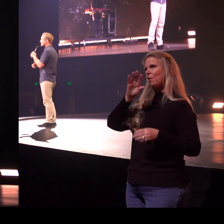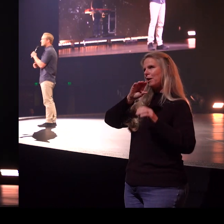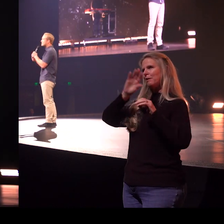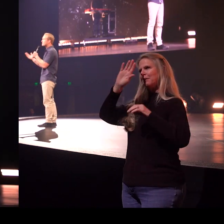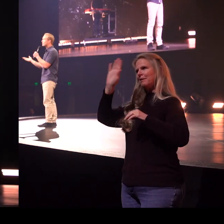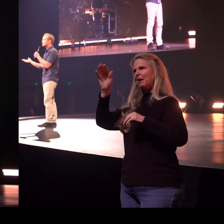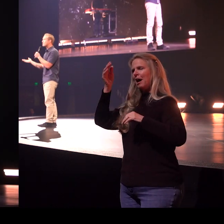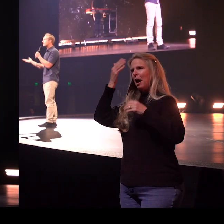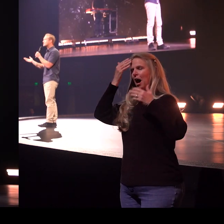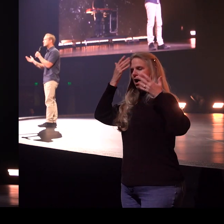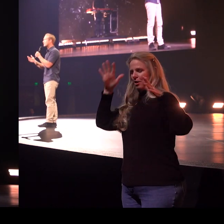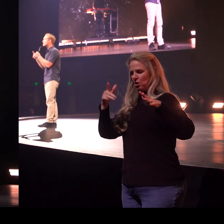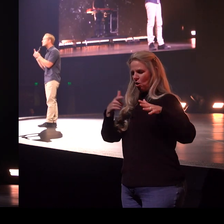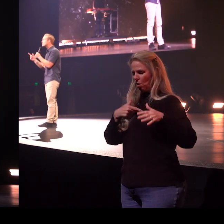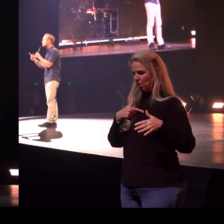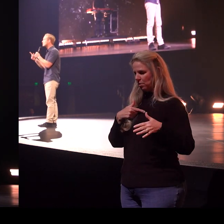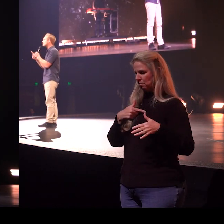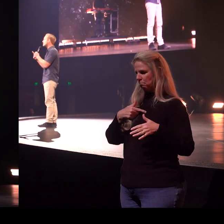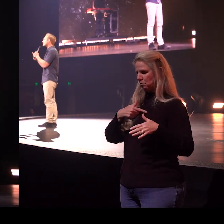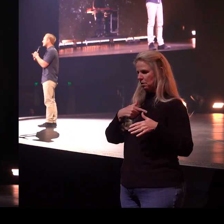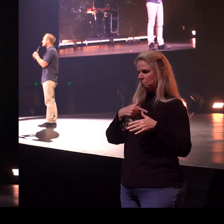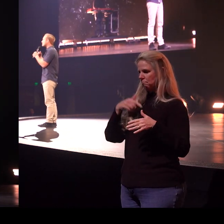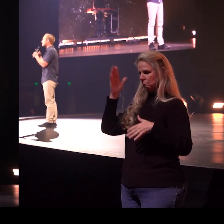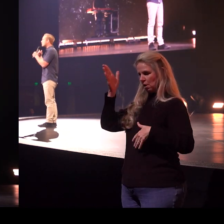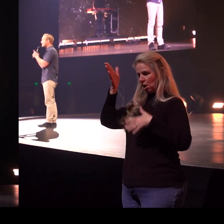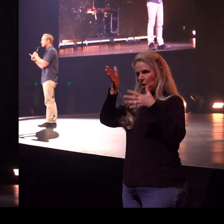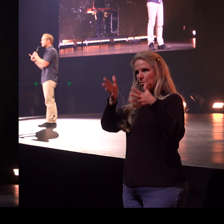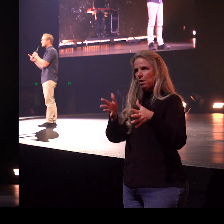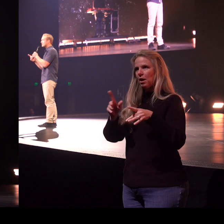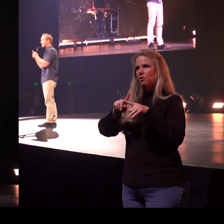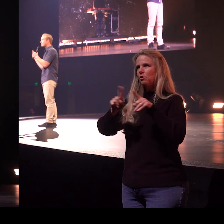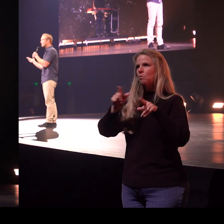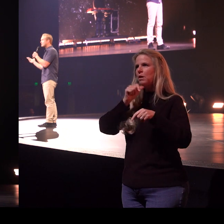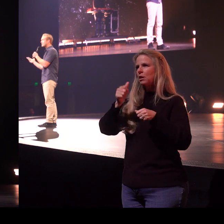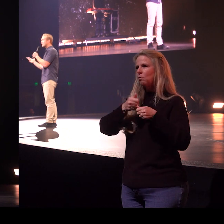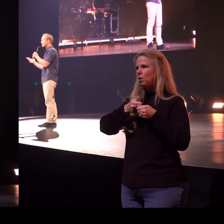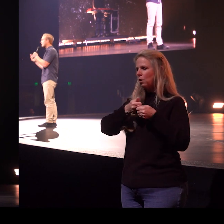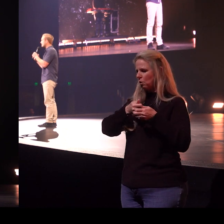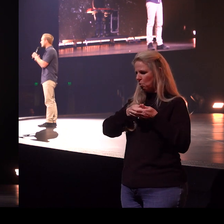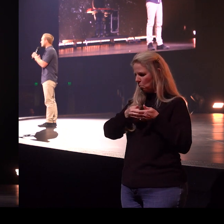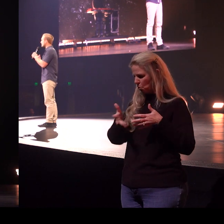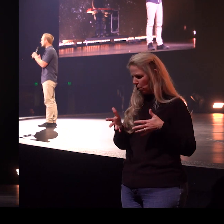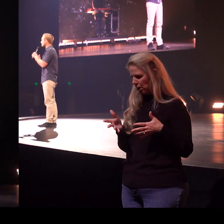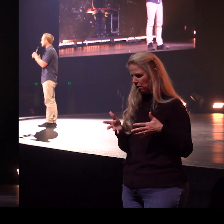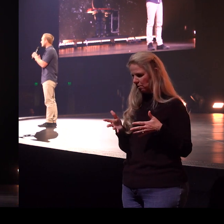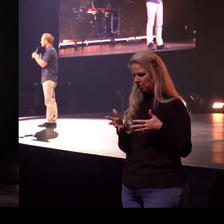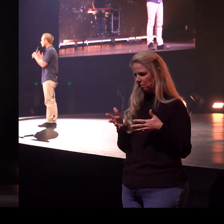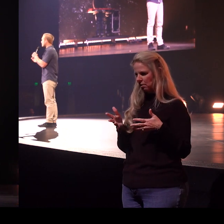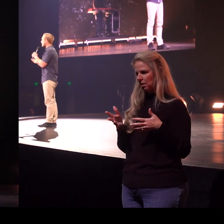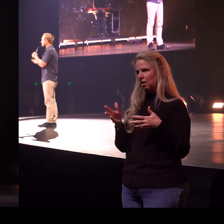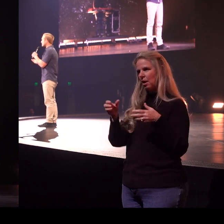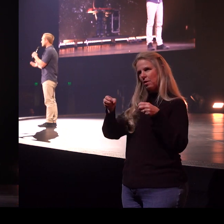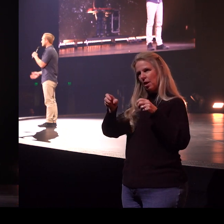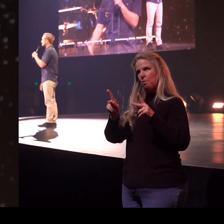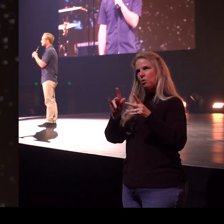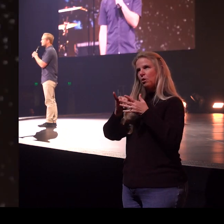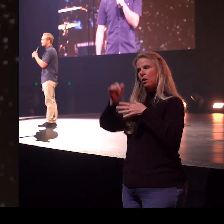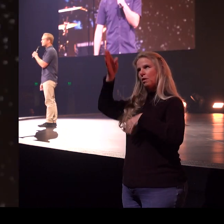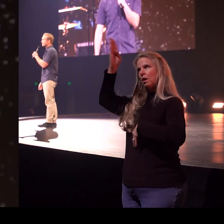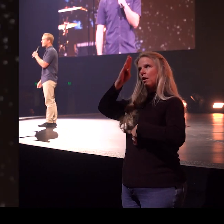didn't know I was going to even be in full-time ministry. But I knew that I didn't want to waste that blessing that God had given me of a firm